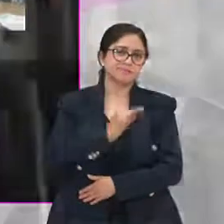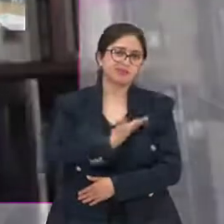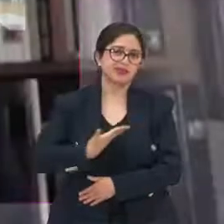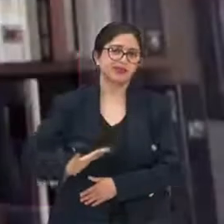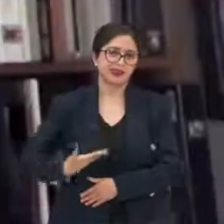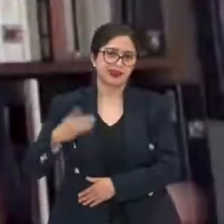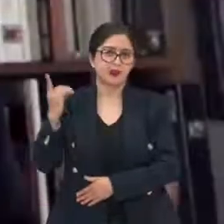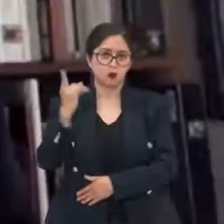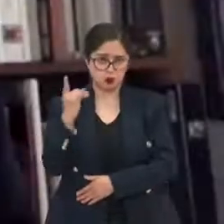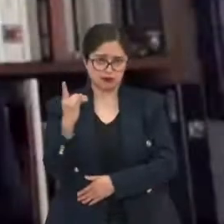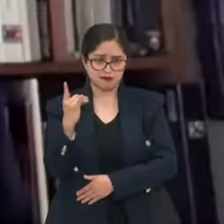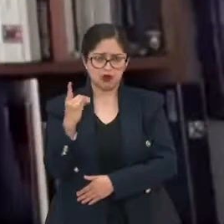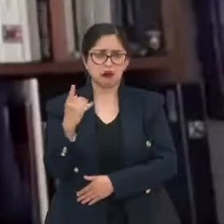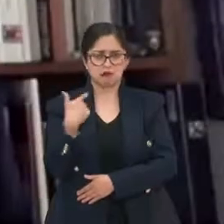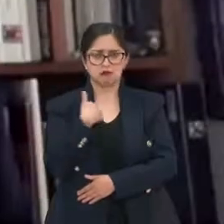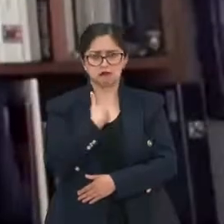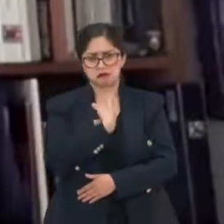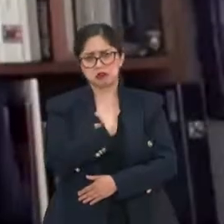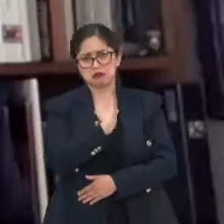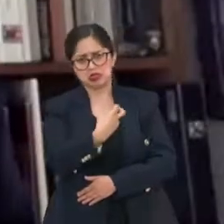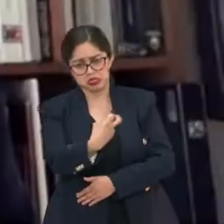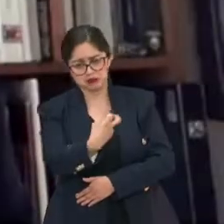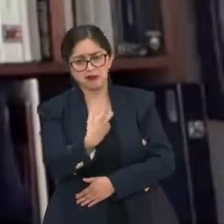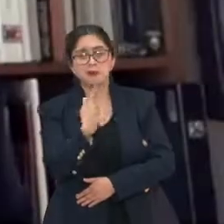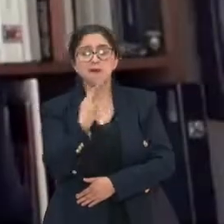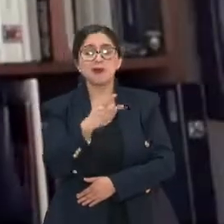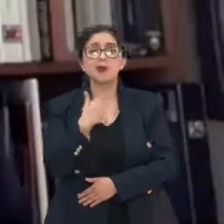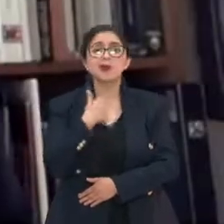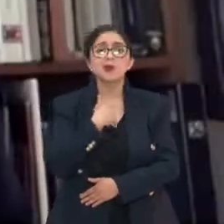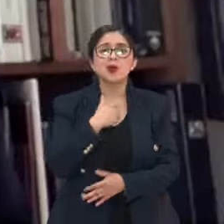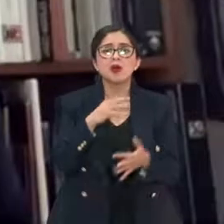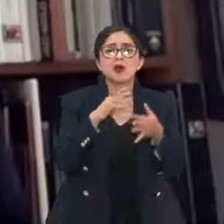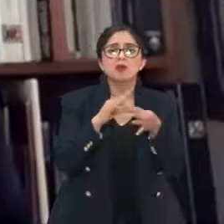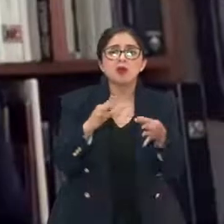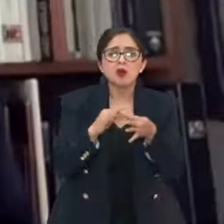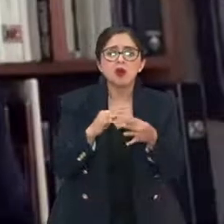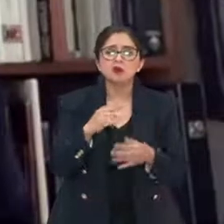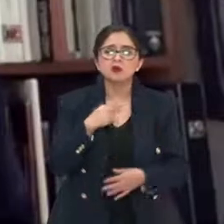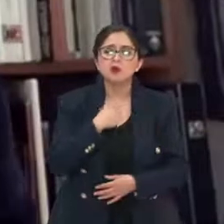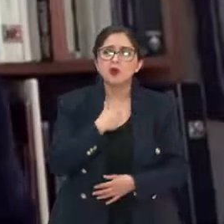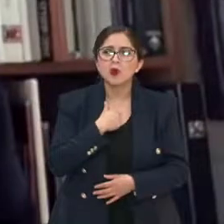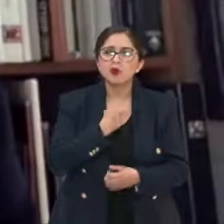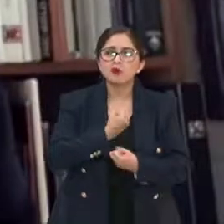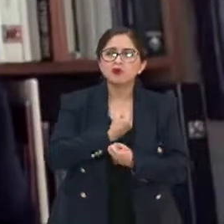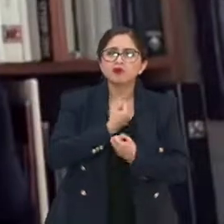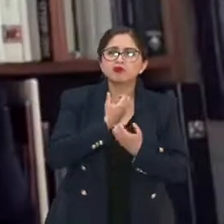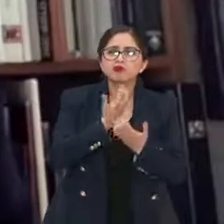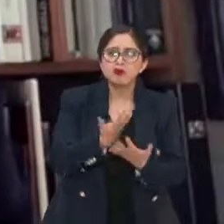president of Bolivia, acting as such, but I cannot